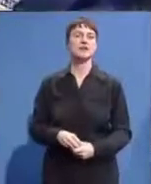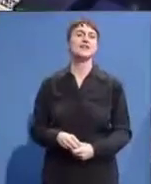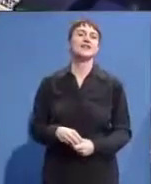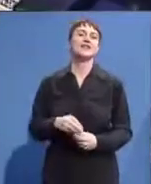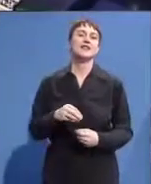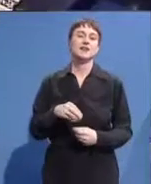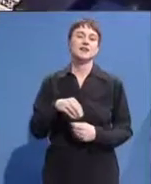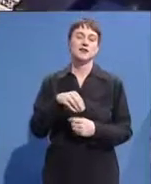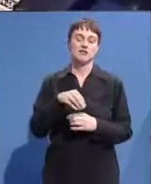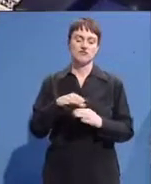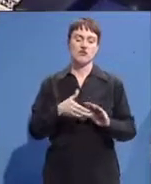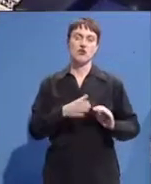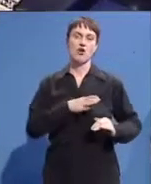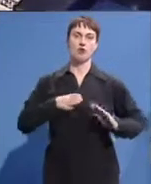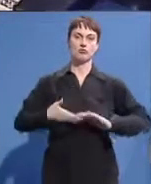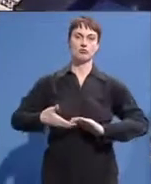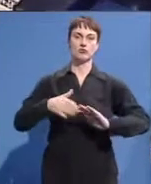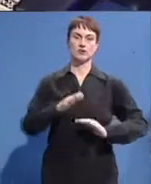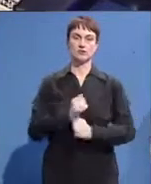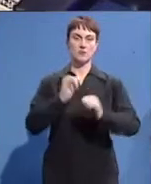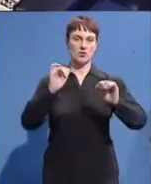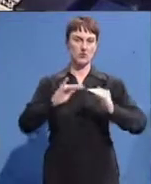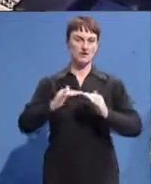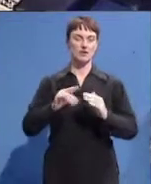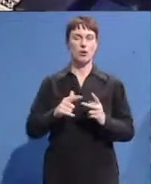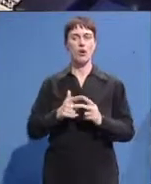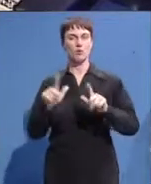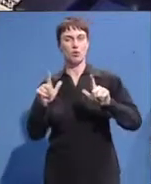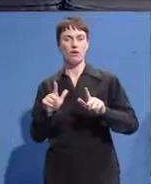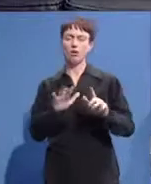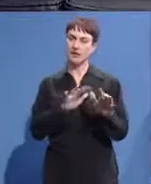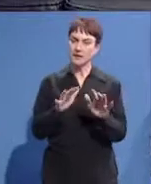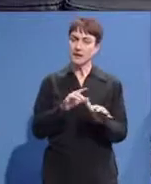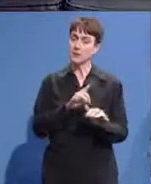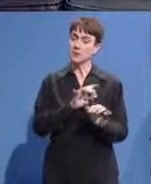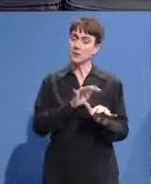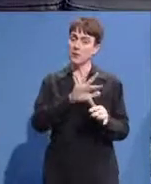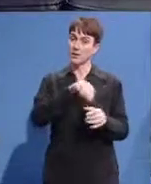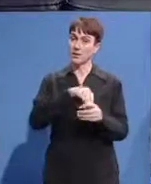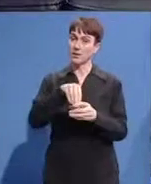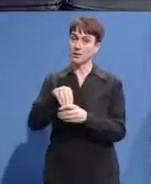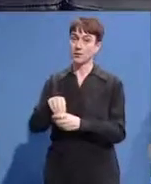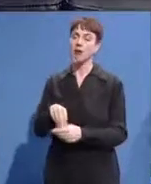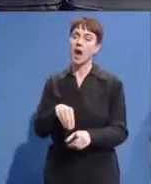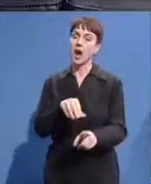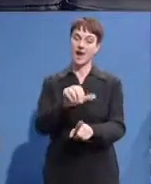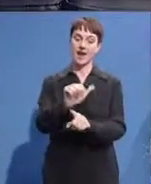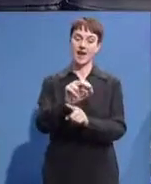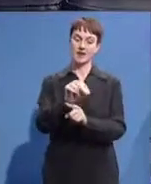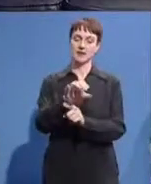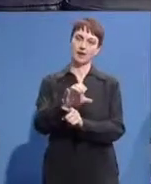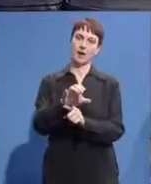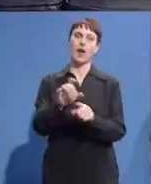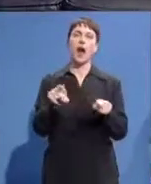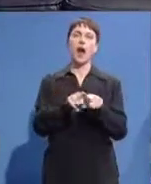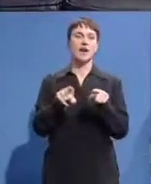and the Liberal Party. It was the ANC was the sharp end of it, the sharp end of the